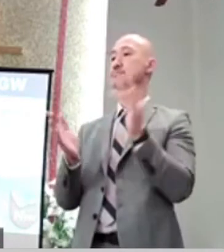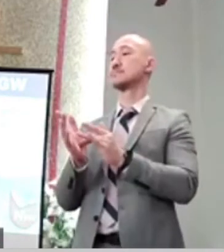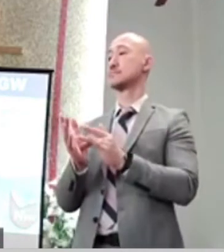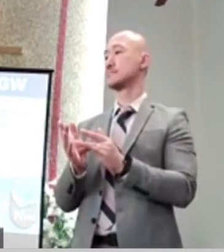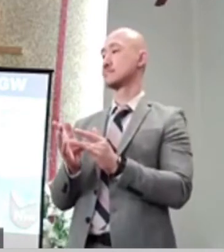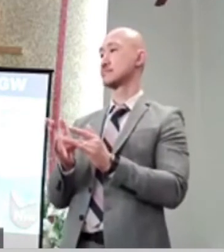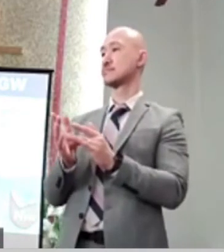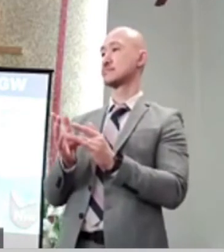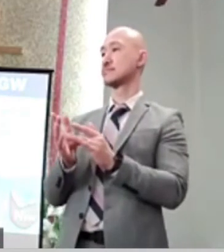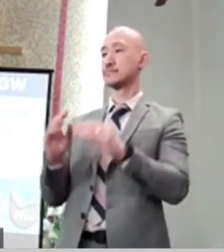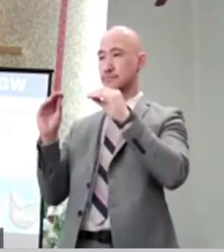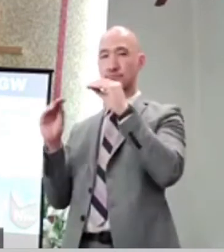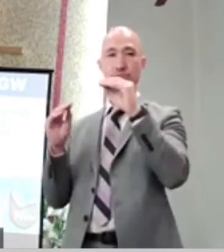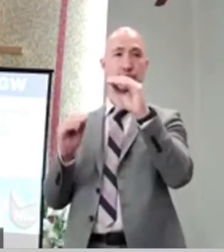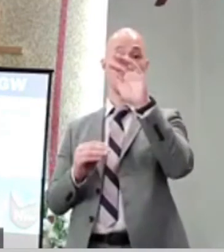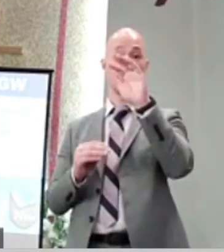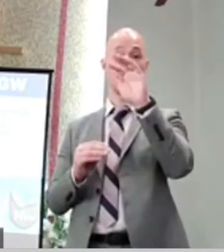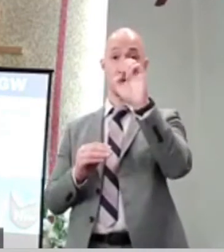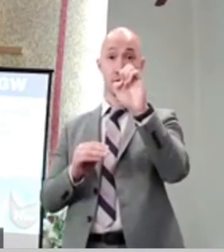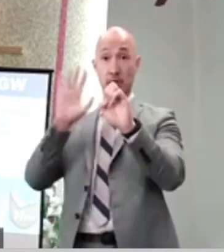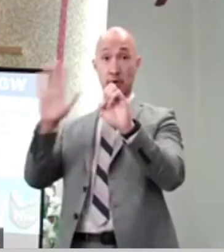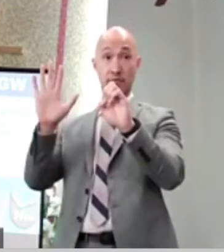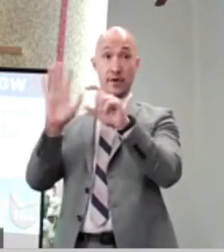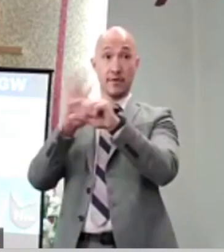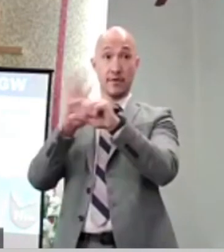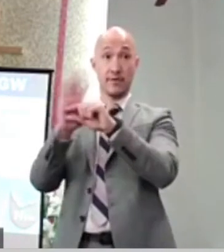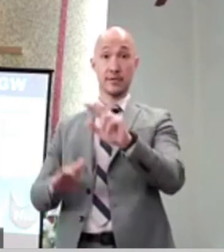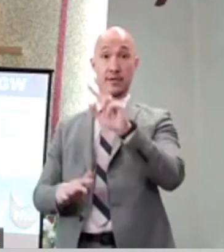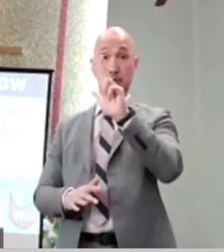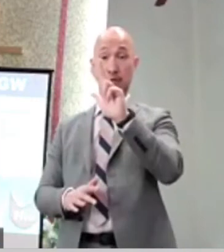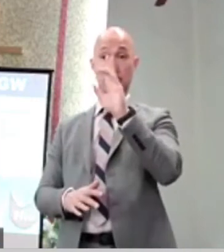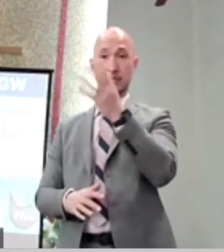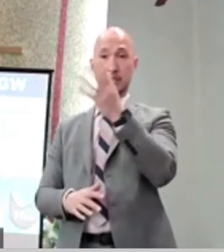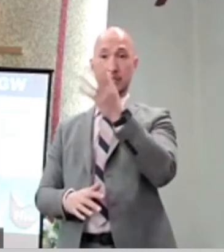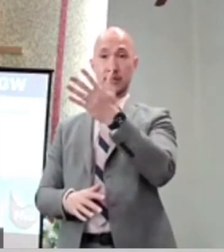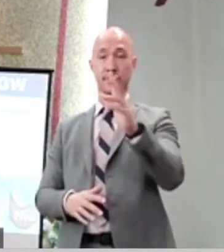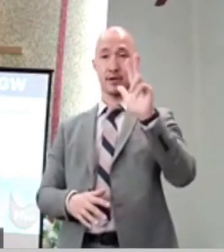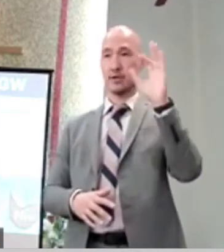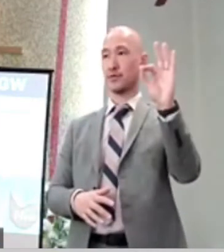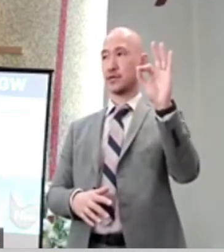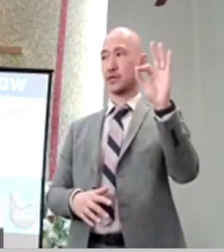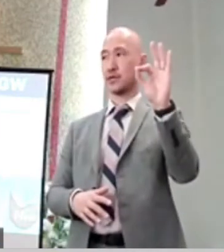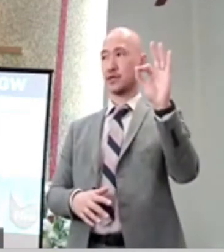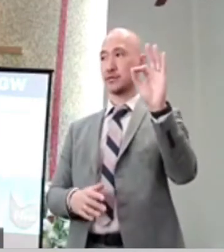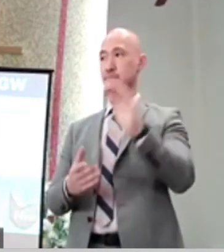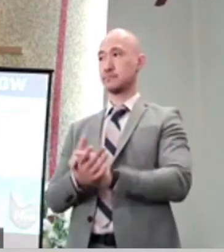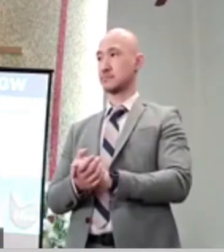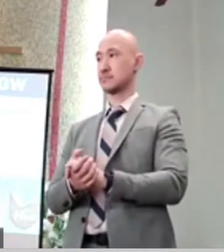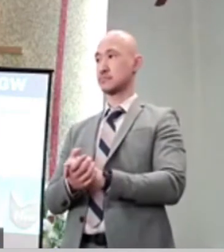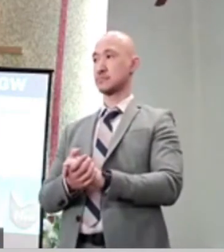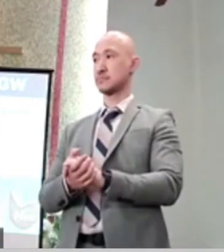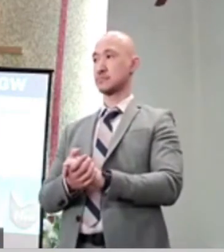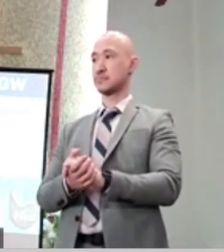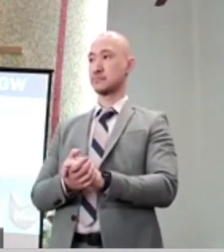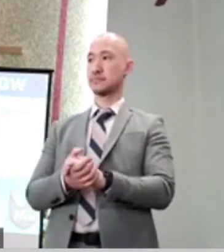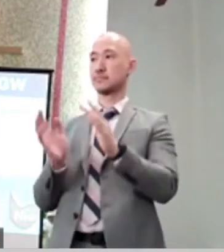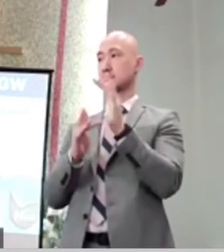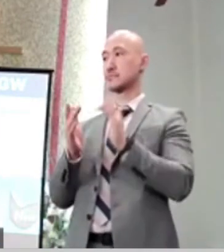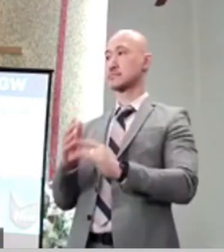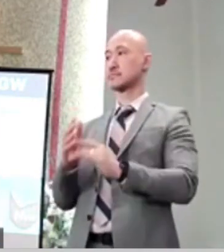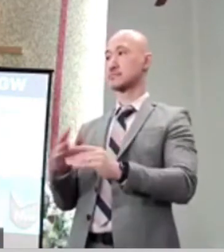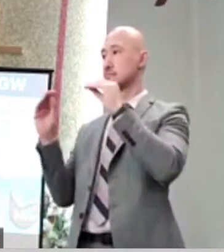do, the new wine will make the skins burst. The wine will run out and the skins will be ruined. Rather,